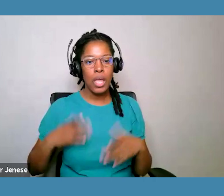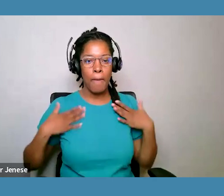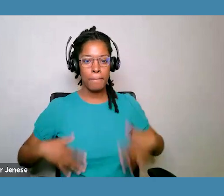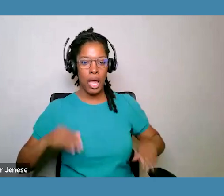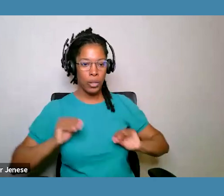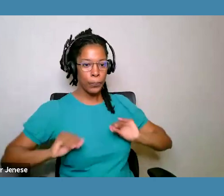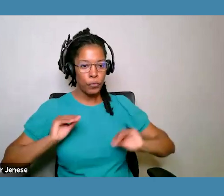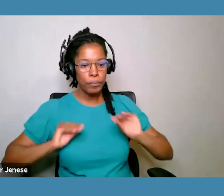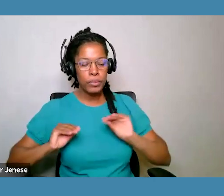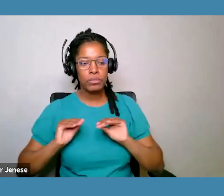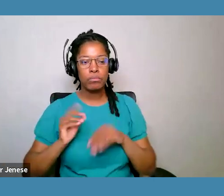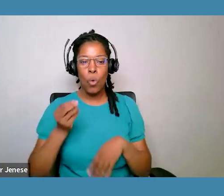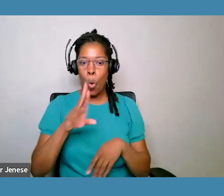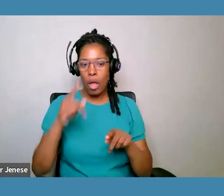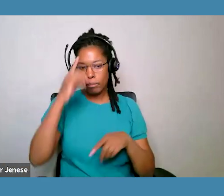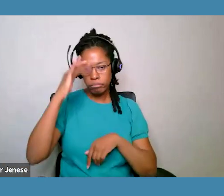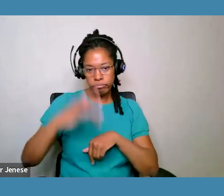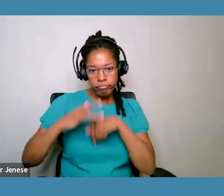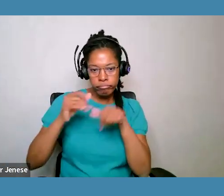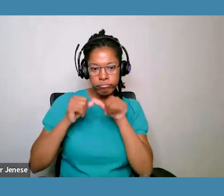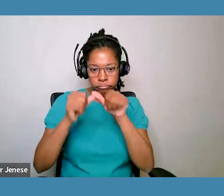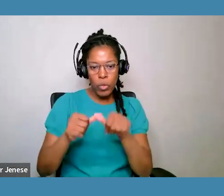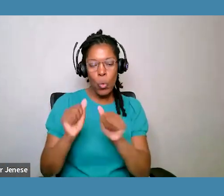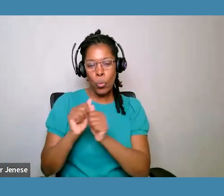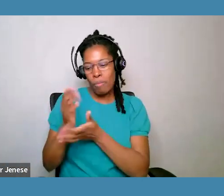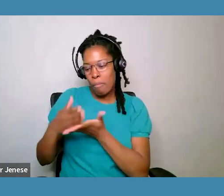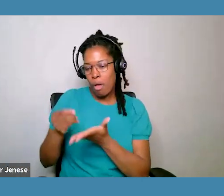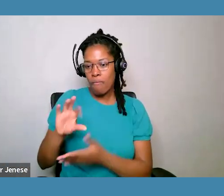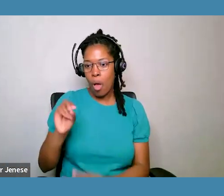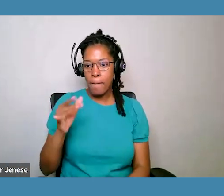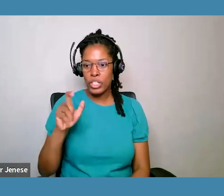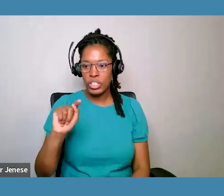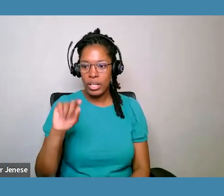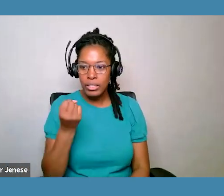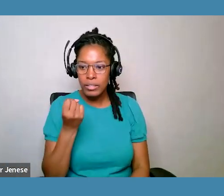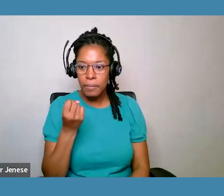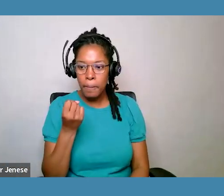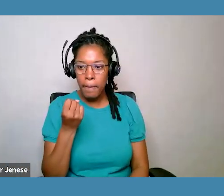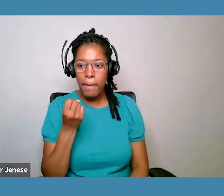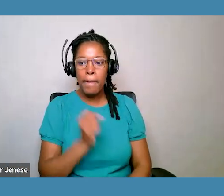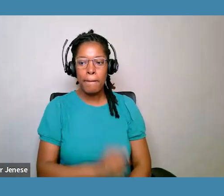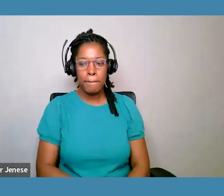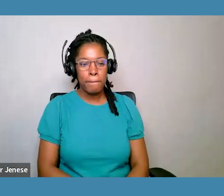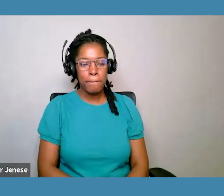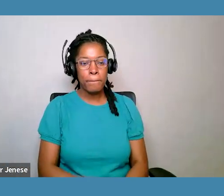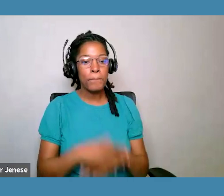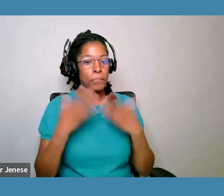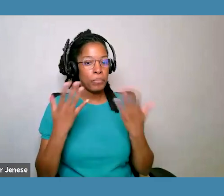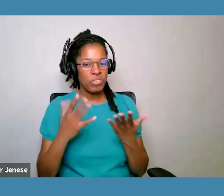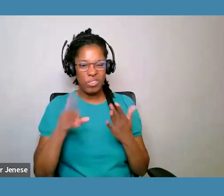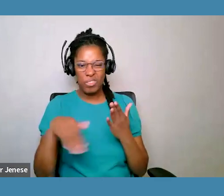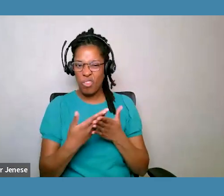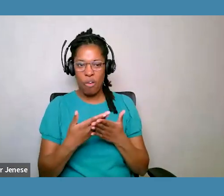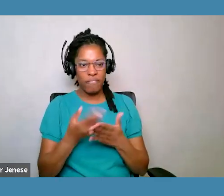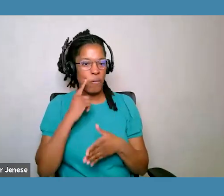and then persistent preoccupation with parts of objects. So that's all that's in part two, is just those four, and you got to have at least one of those